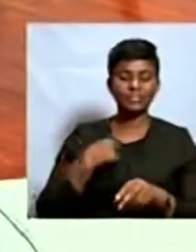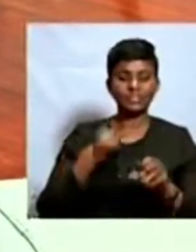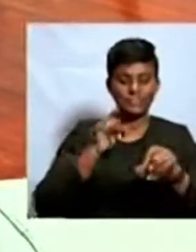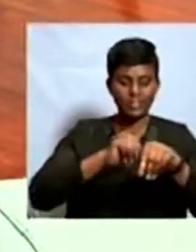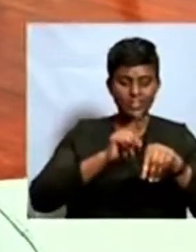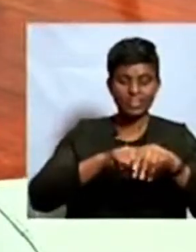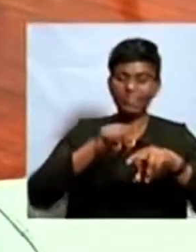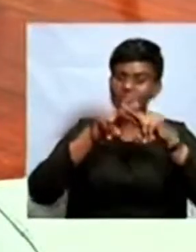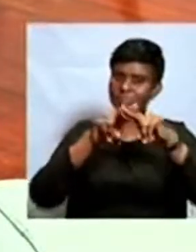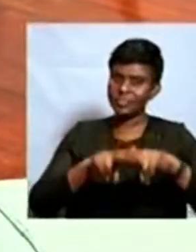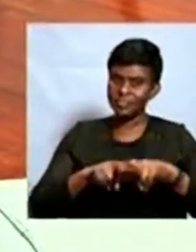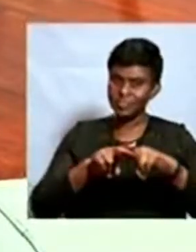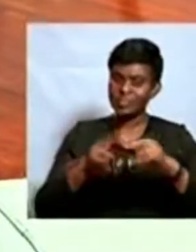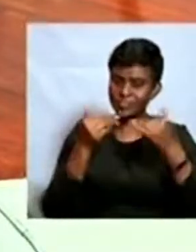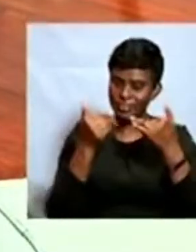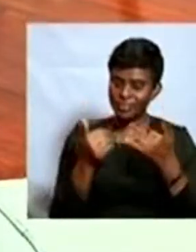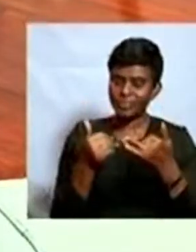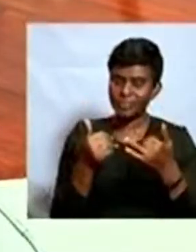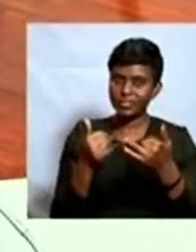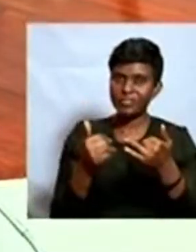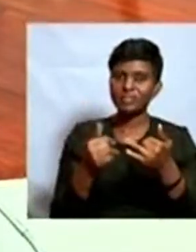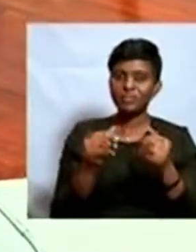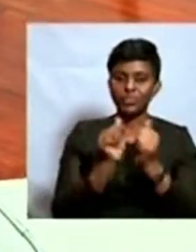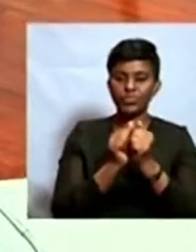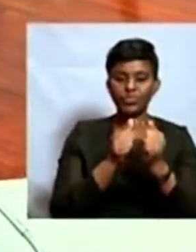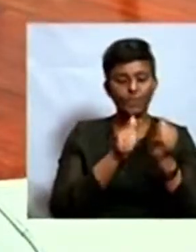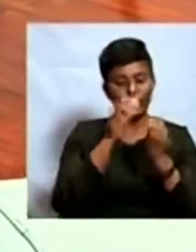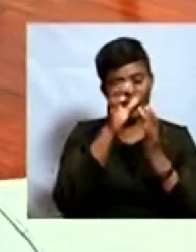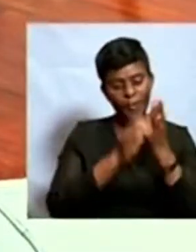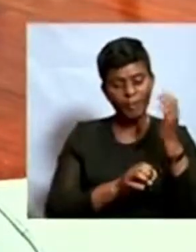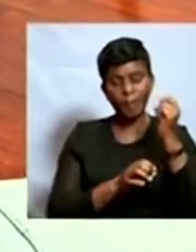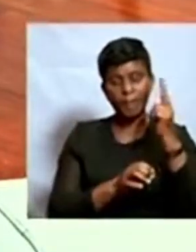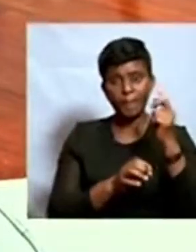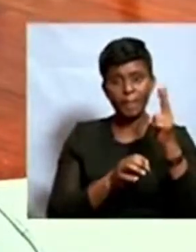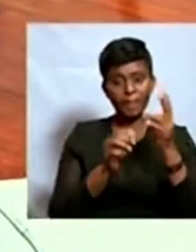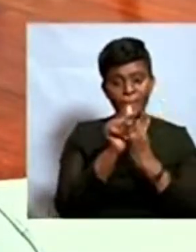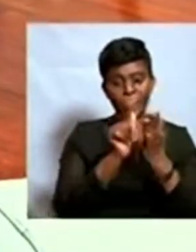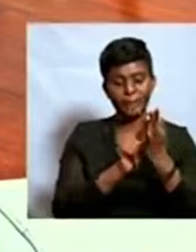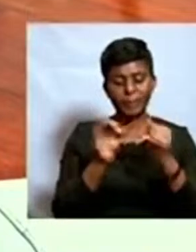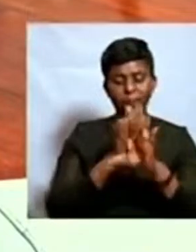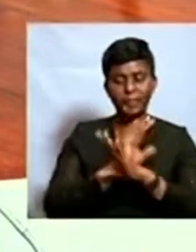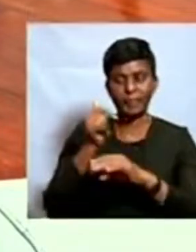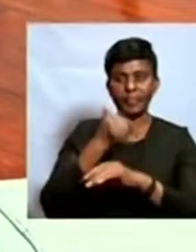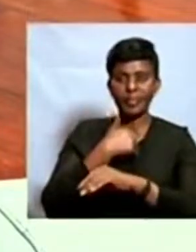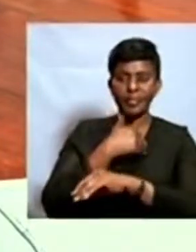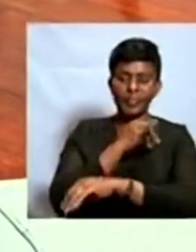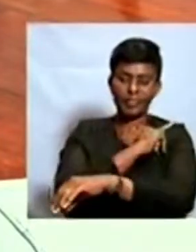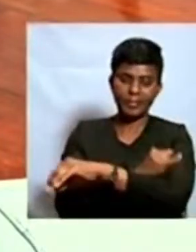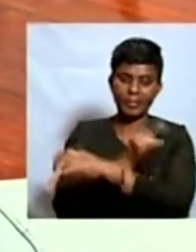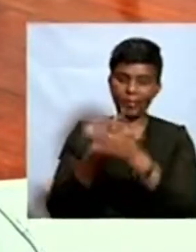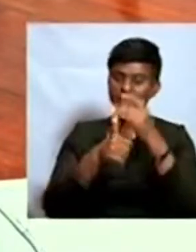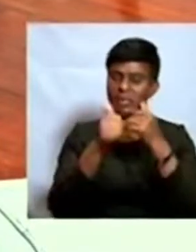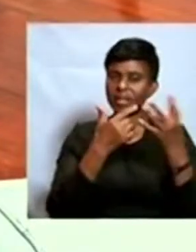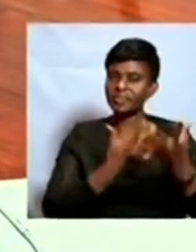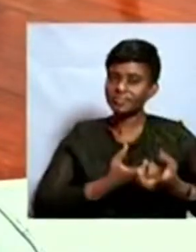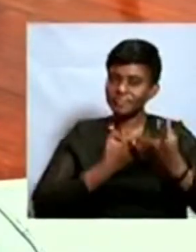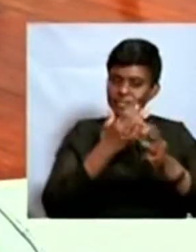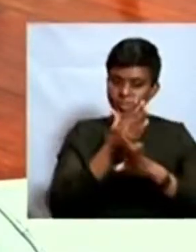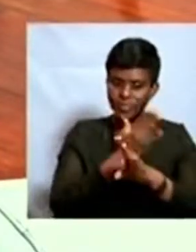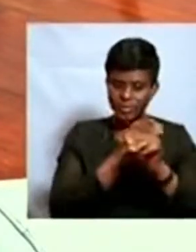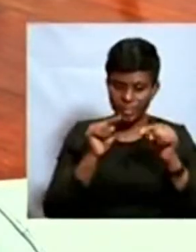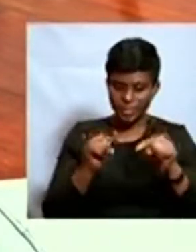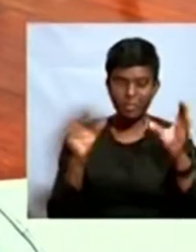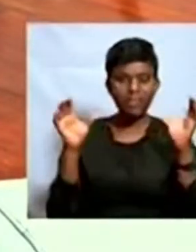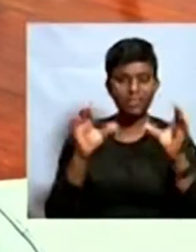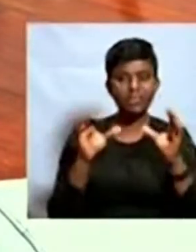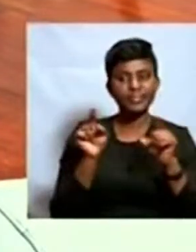during sitting. Therefore, in line with Cap 12 of the laws of Zambia, you have immunity. Whatever you are going to say before this